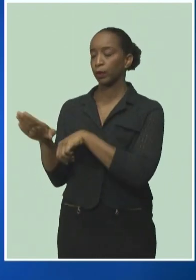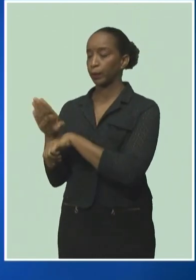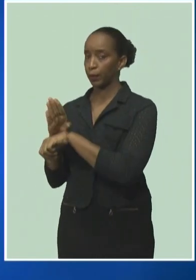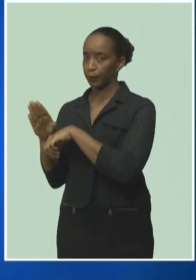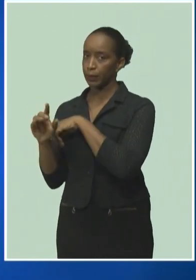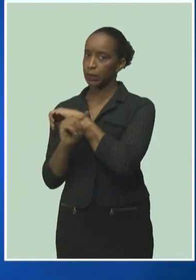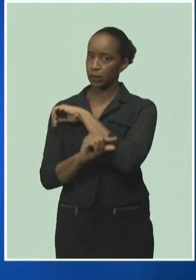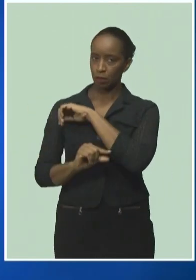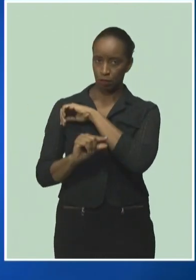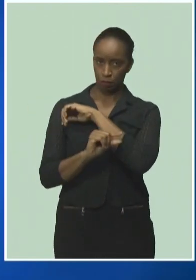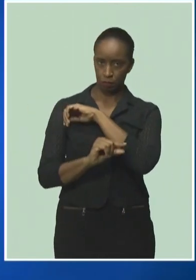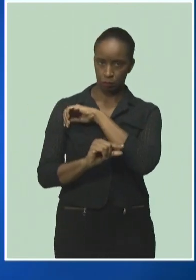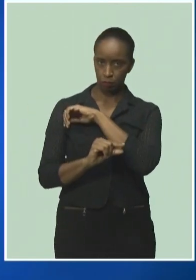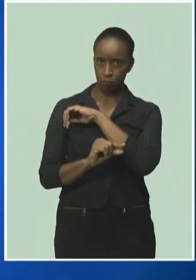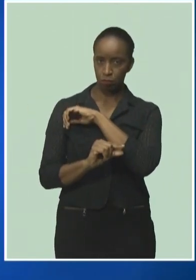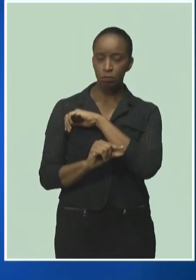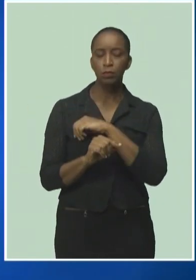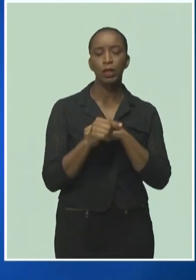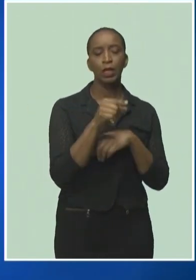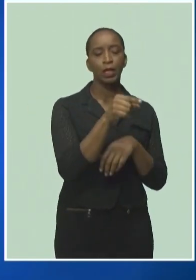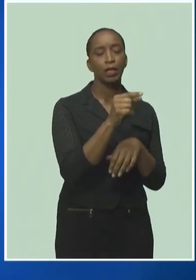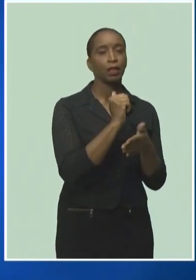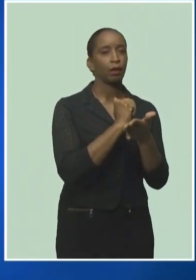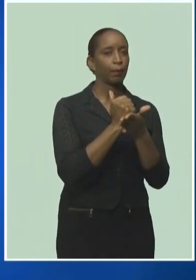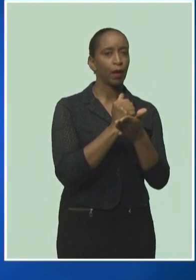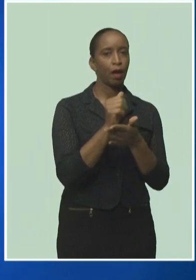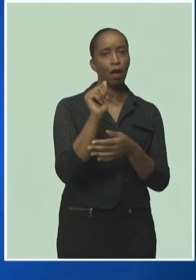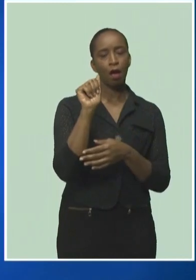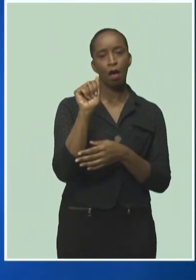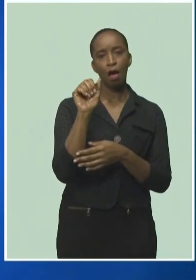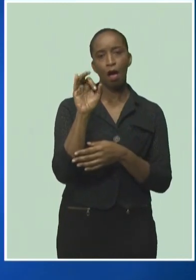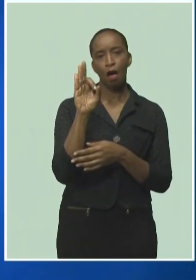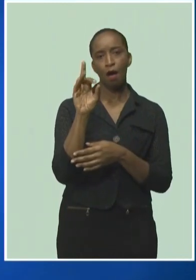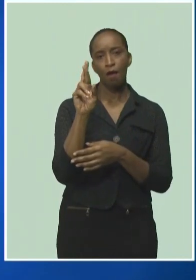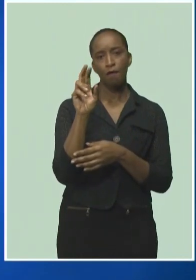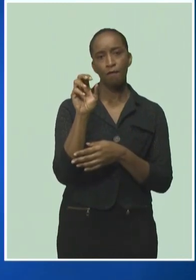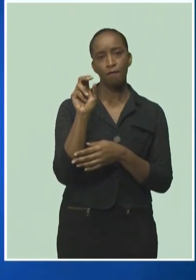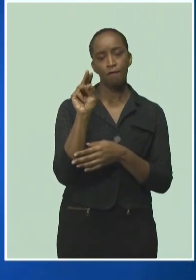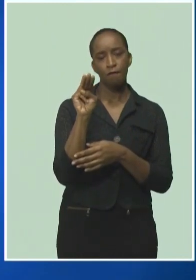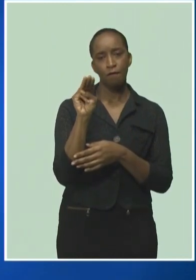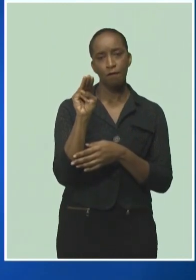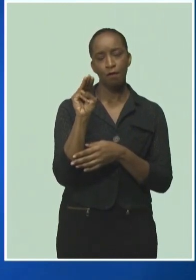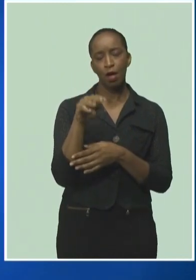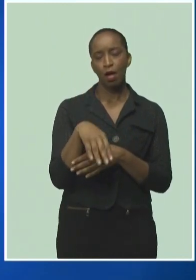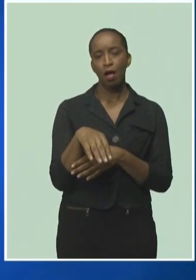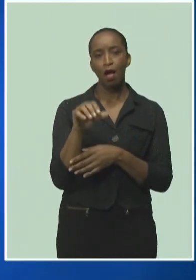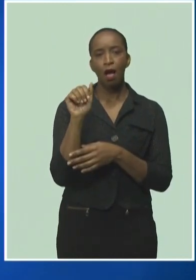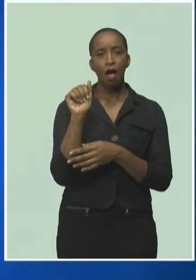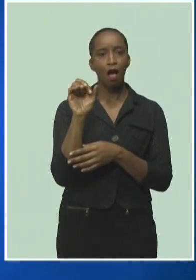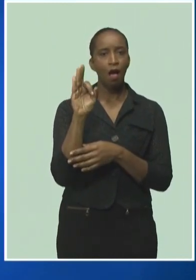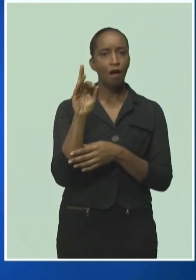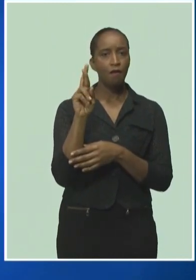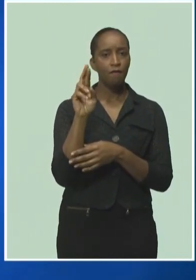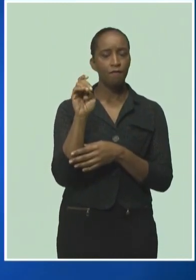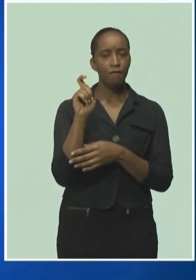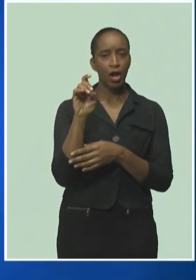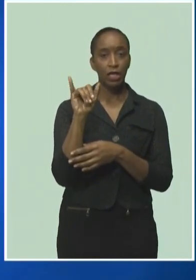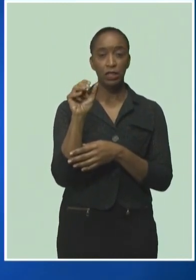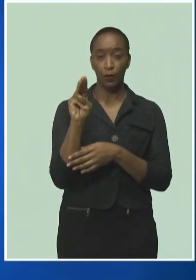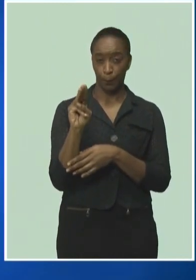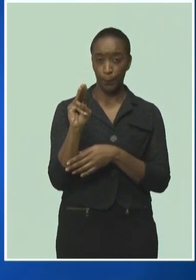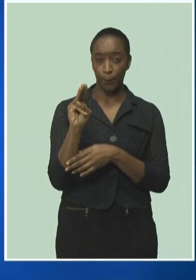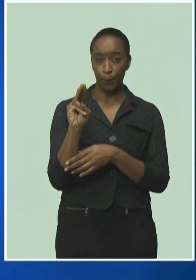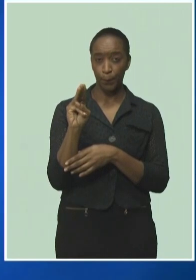in collaboration with Afreximbank, hosted Africa-Caribbean Trade and Investment Forums in